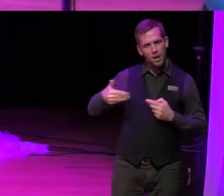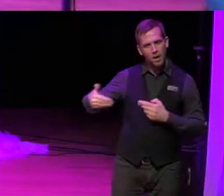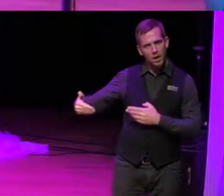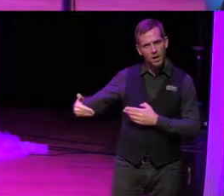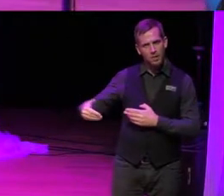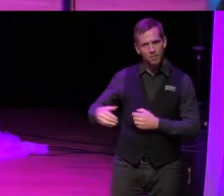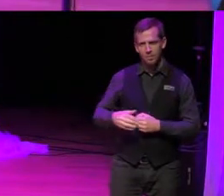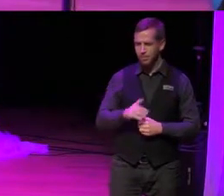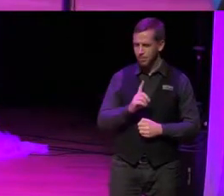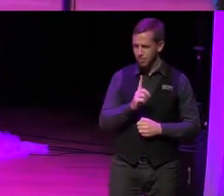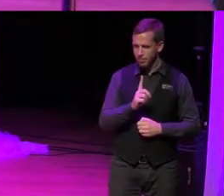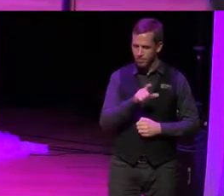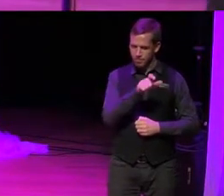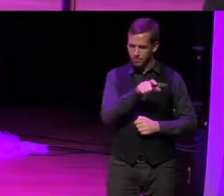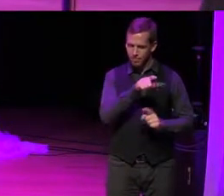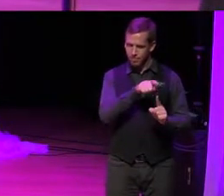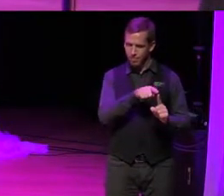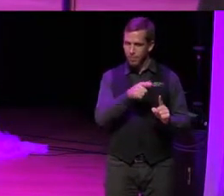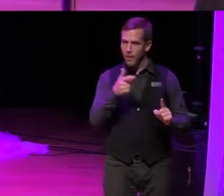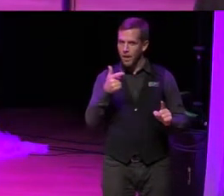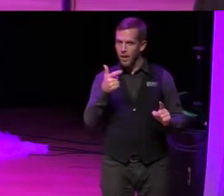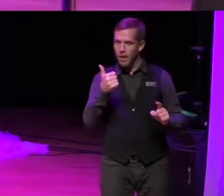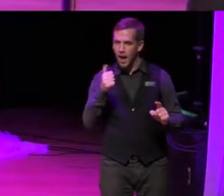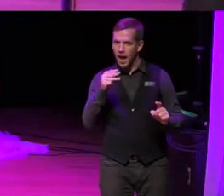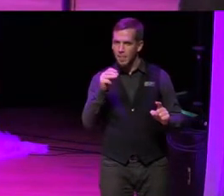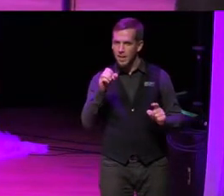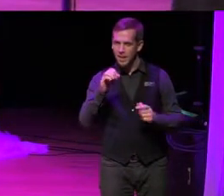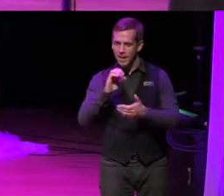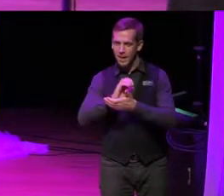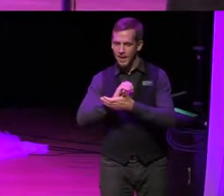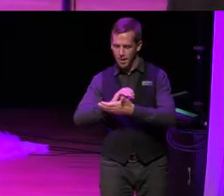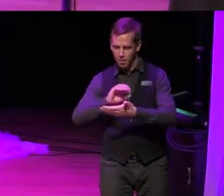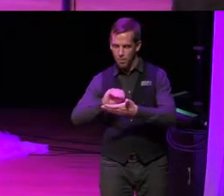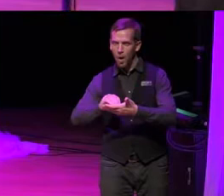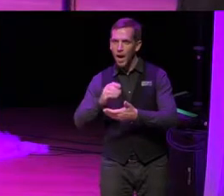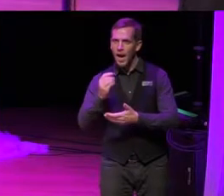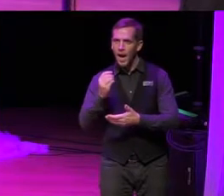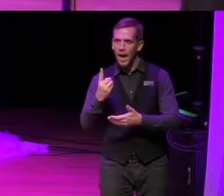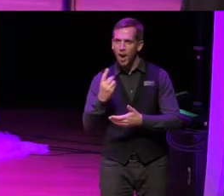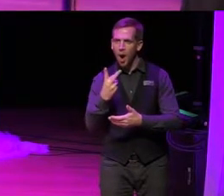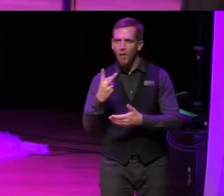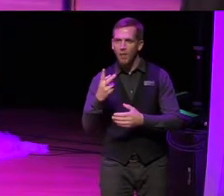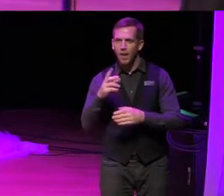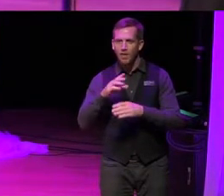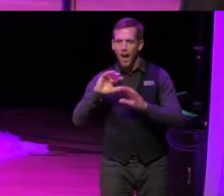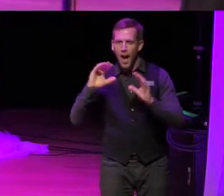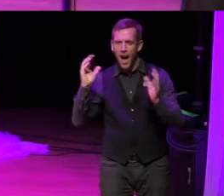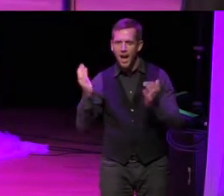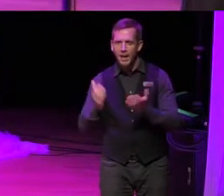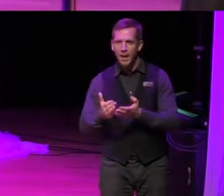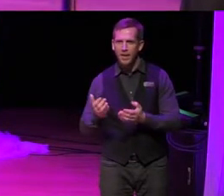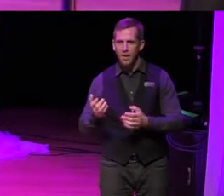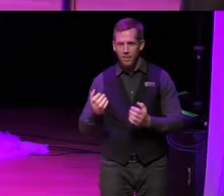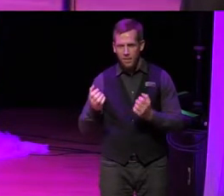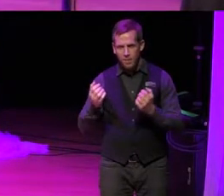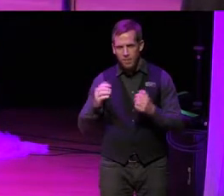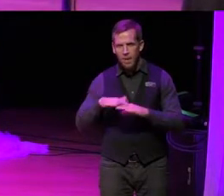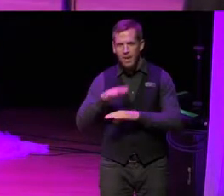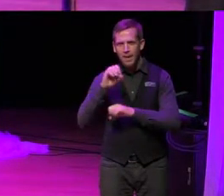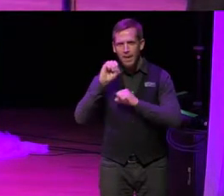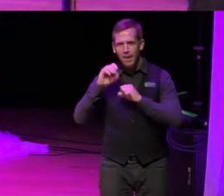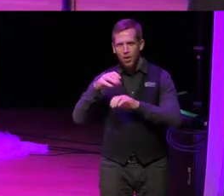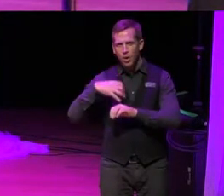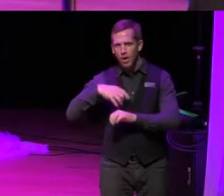Times magazine has named her one of the 100 most influential people in the world. She has been